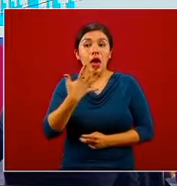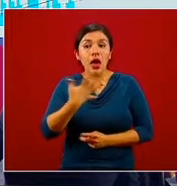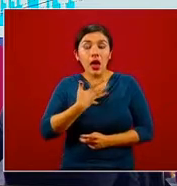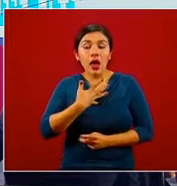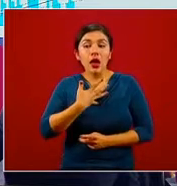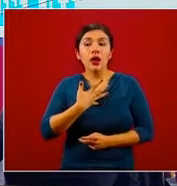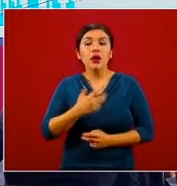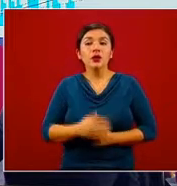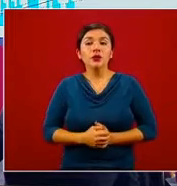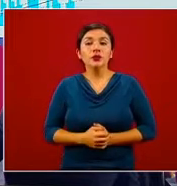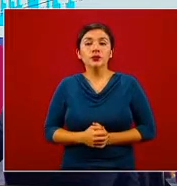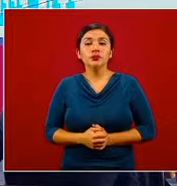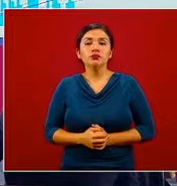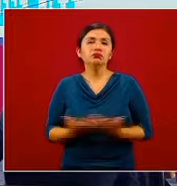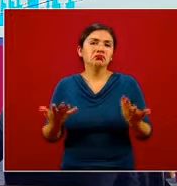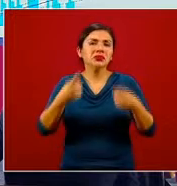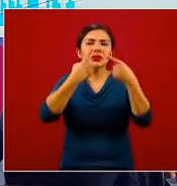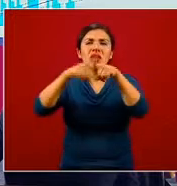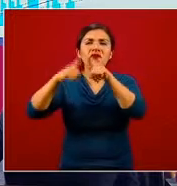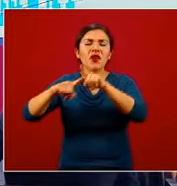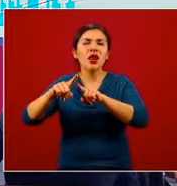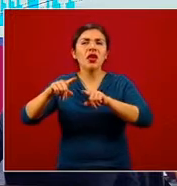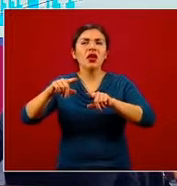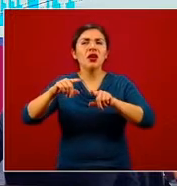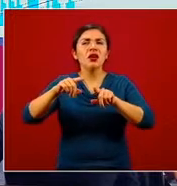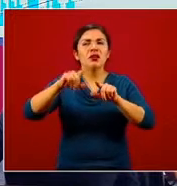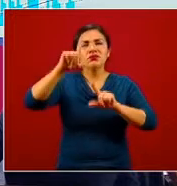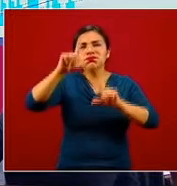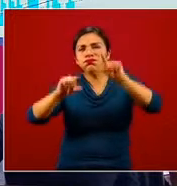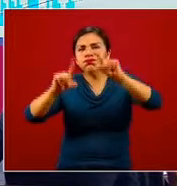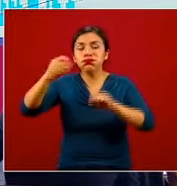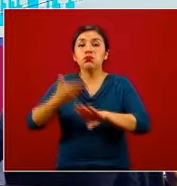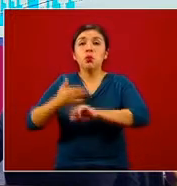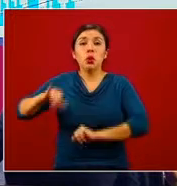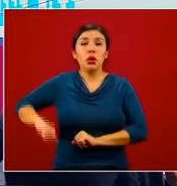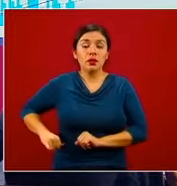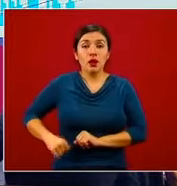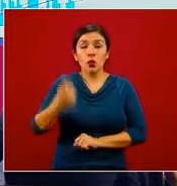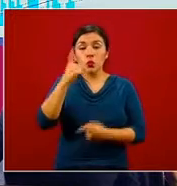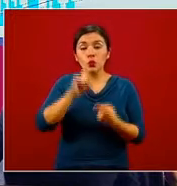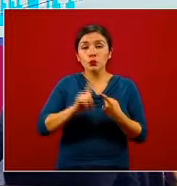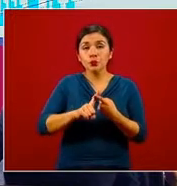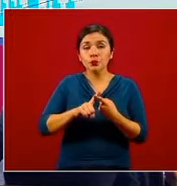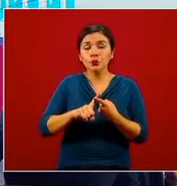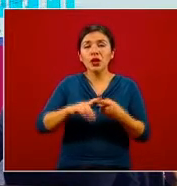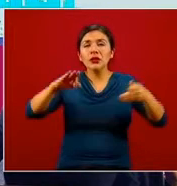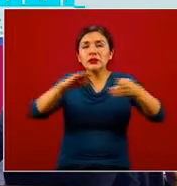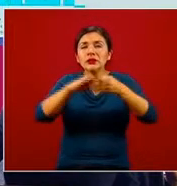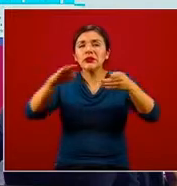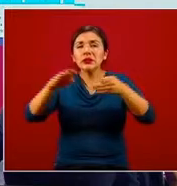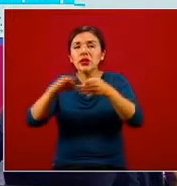way. And this is the AMA and the COMPETS models.